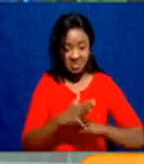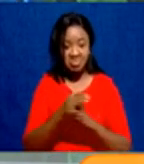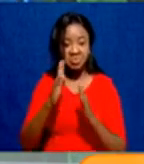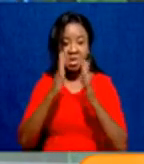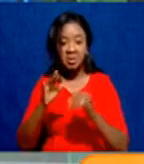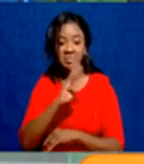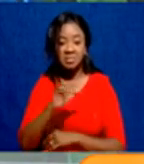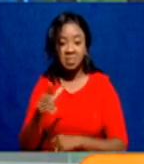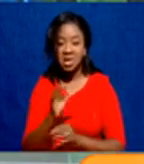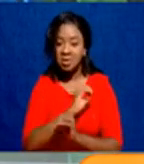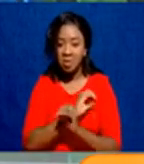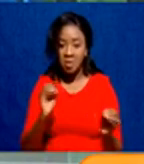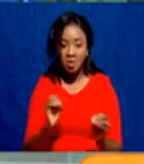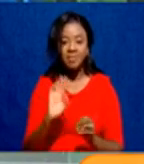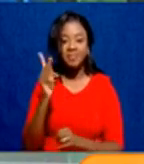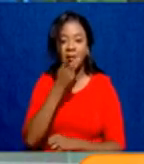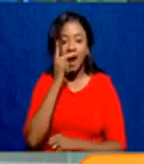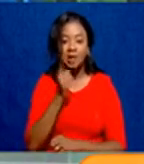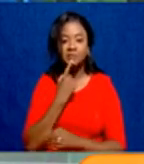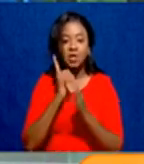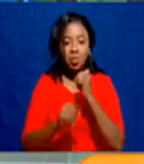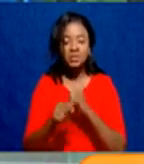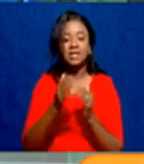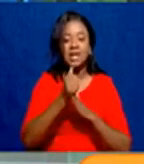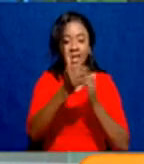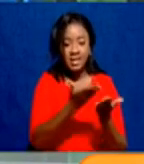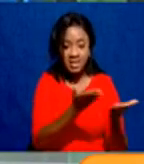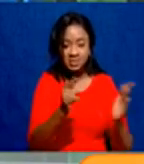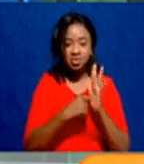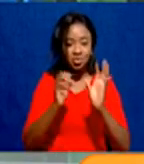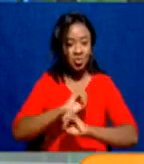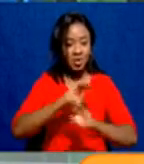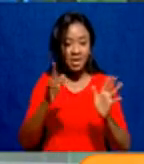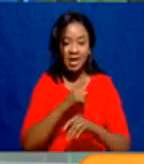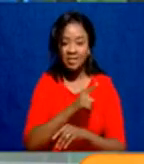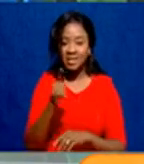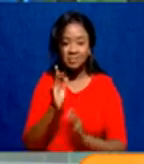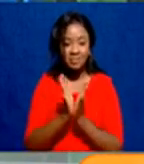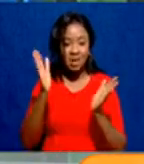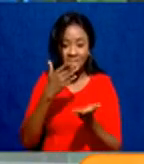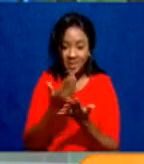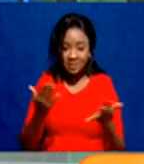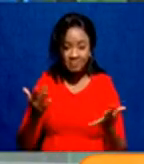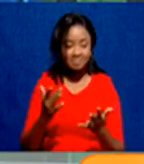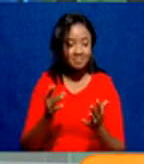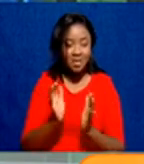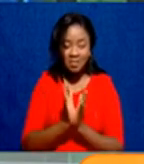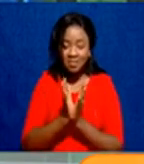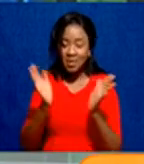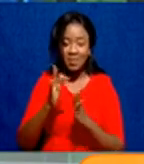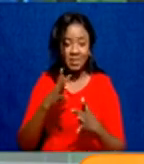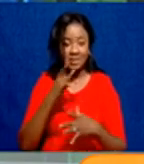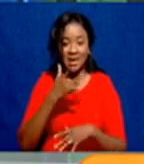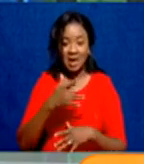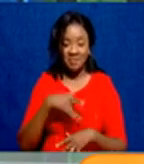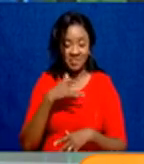opposing the affordable housing bill passed by Parliament this week. Kalonzo says the Azimio leaders showed that they were in